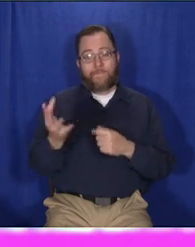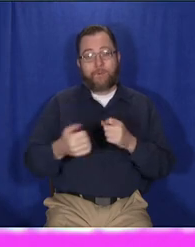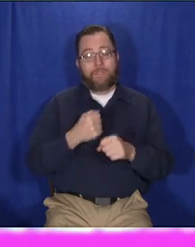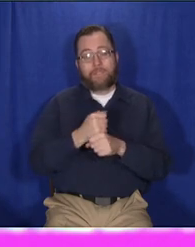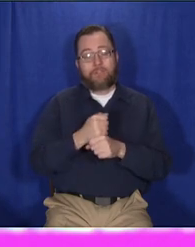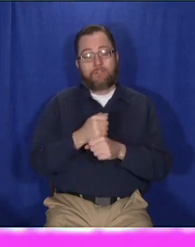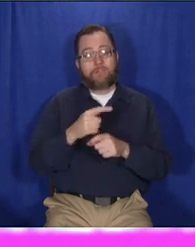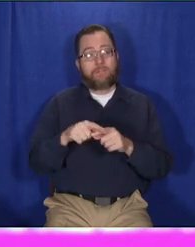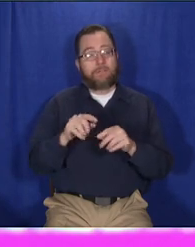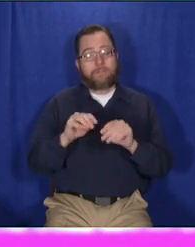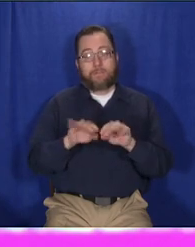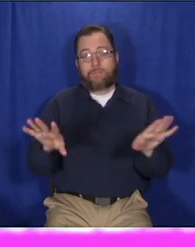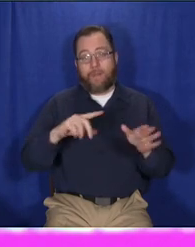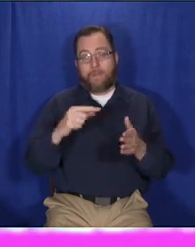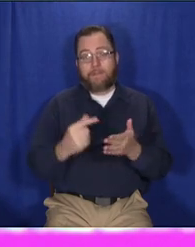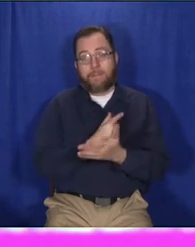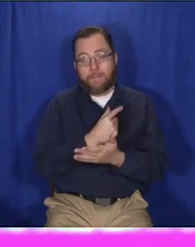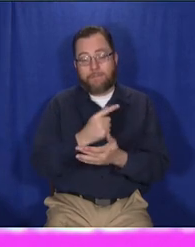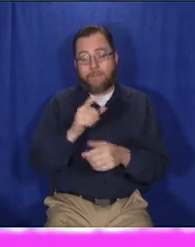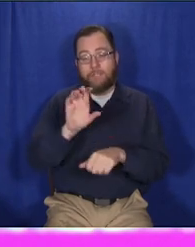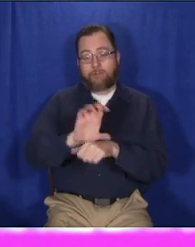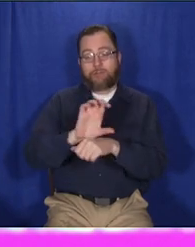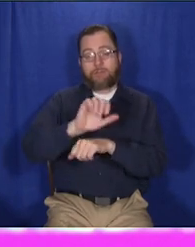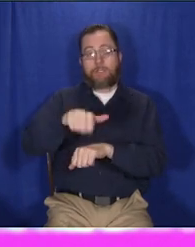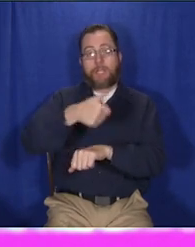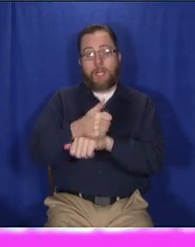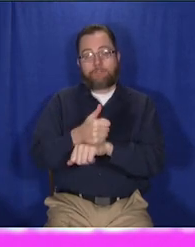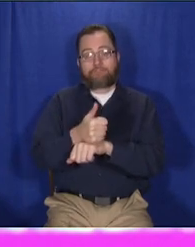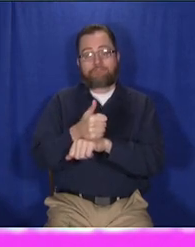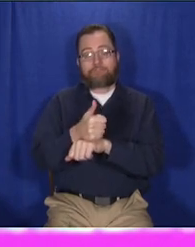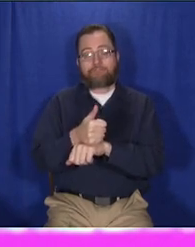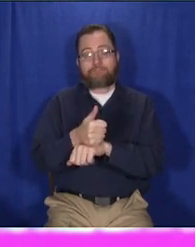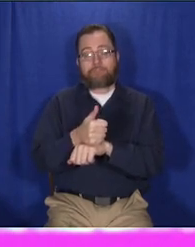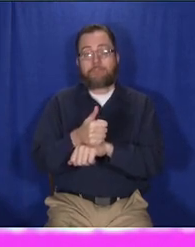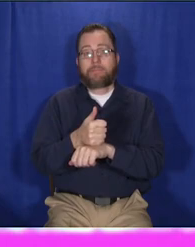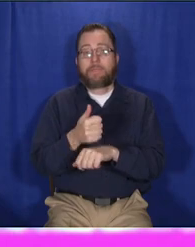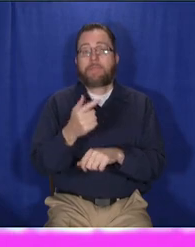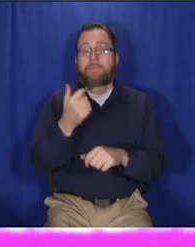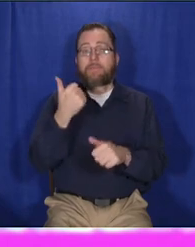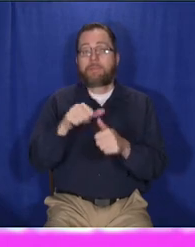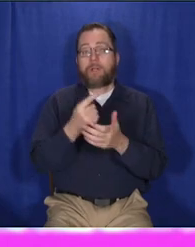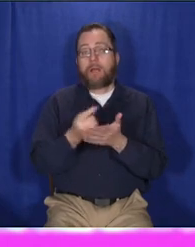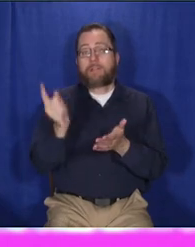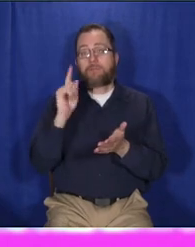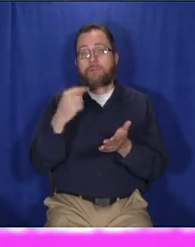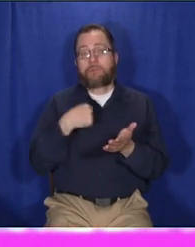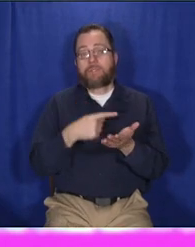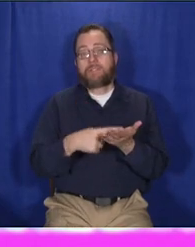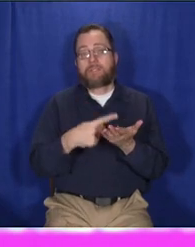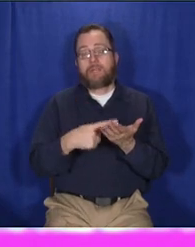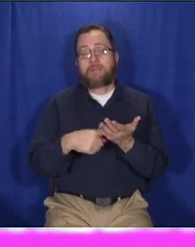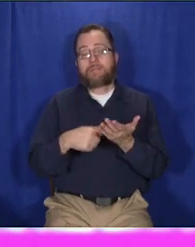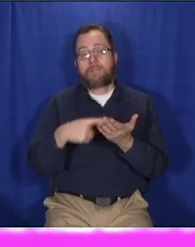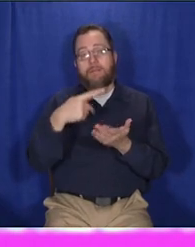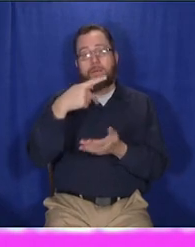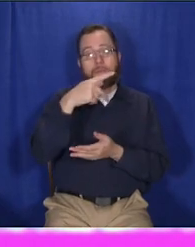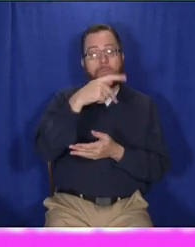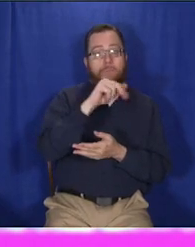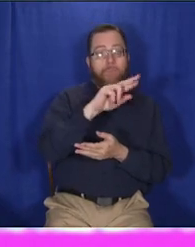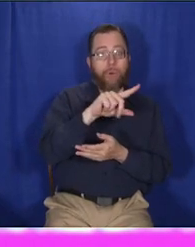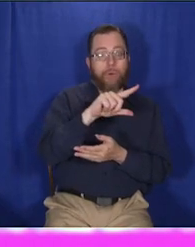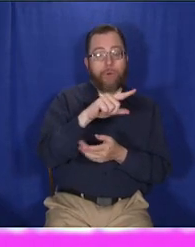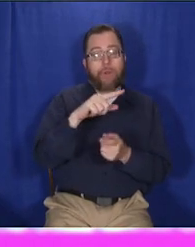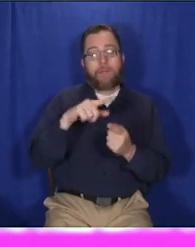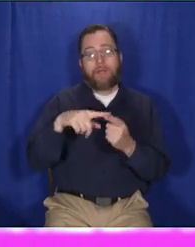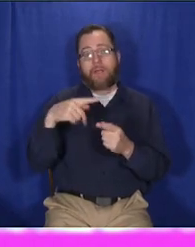and establishing the church there. As we saw last week, Paul and the Philippians developed a deep bond, a close friendship